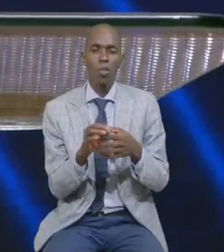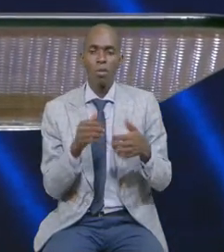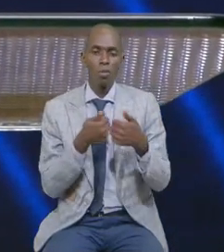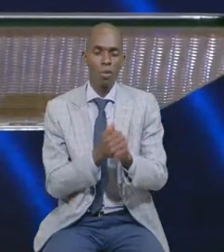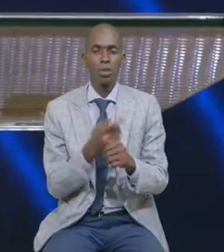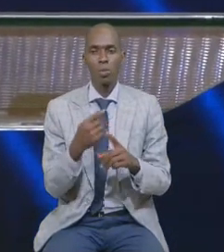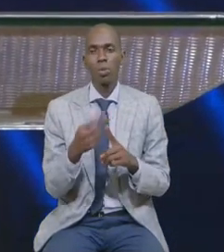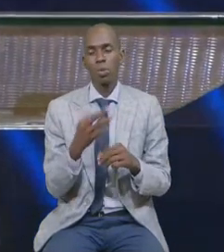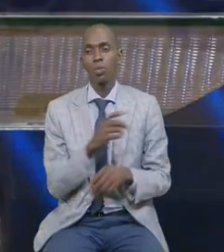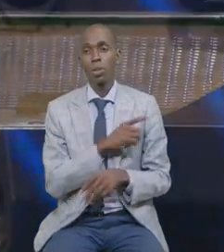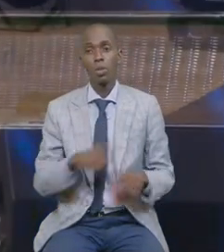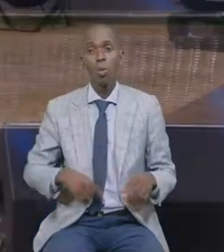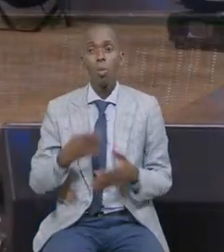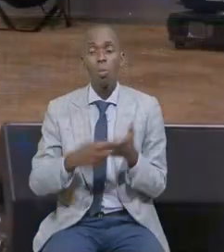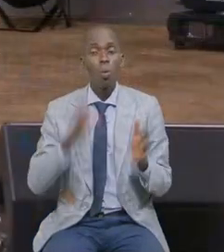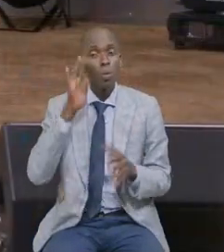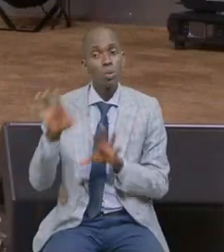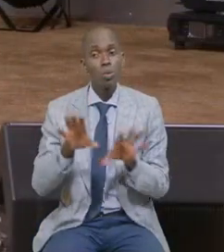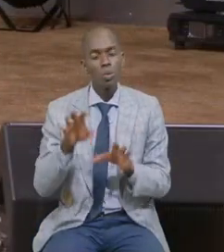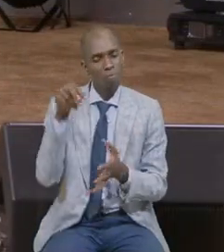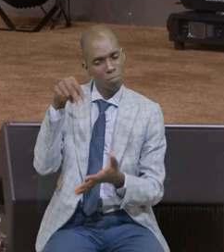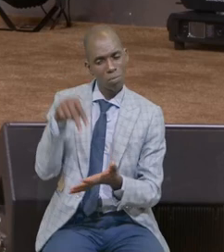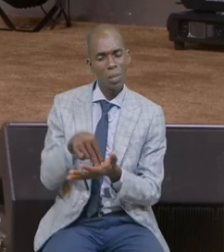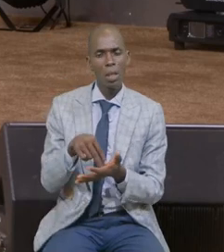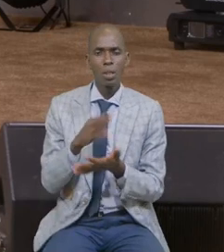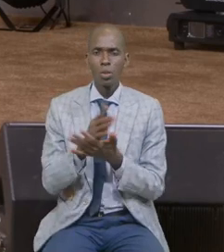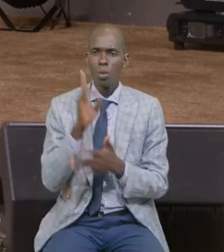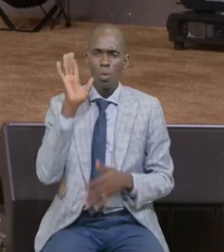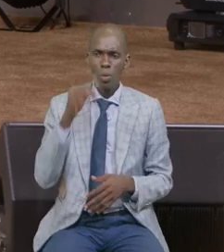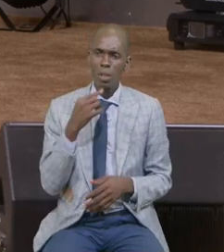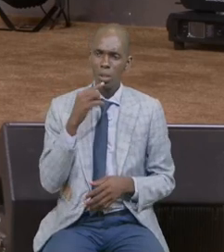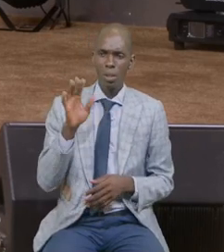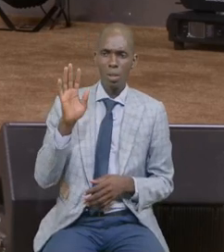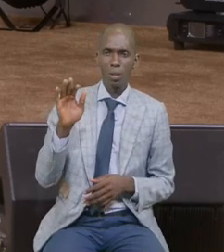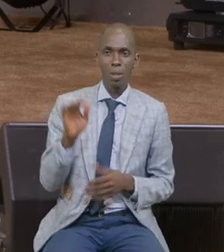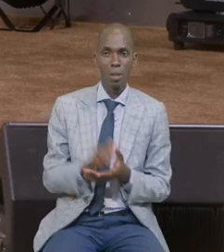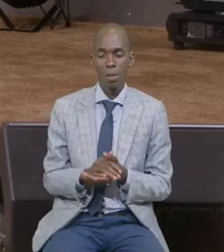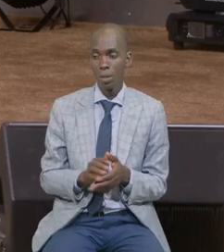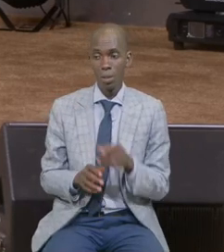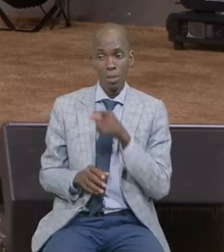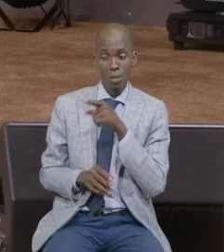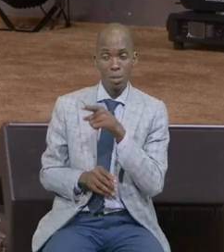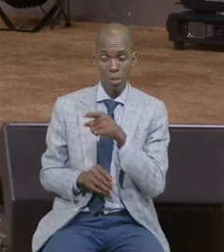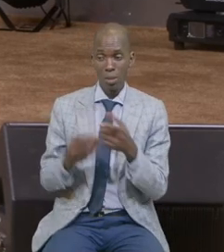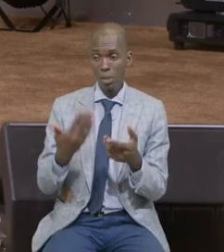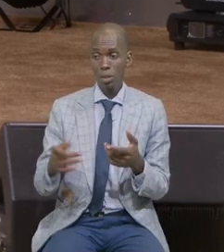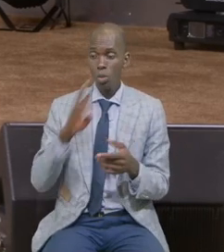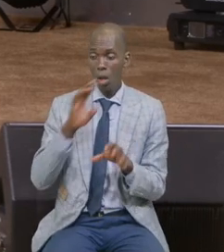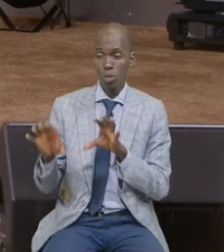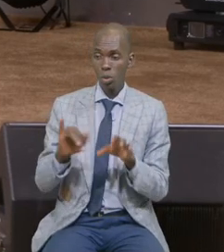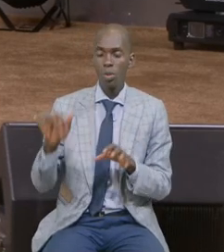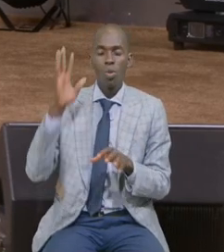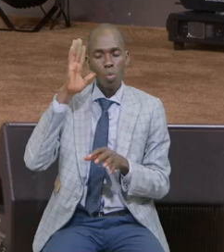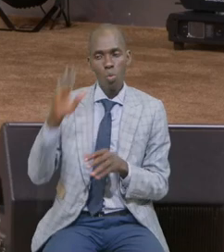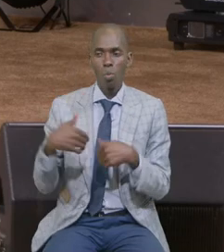You stand. Then one of them there will tell you, madam, this one will cost you your job. Shadrach, Meshach,